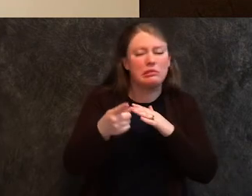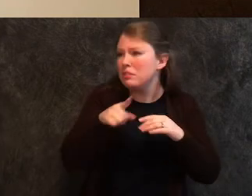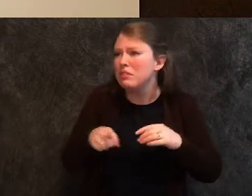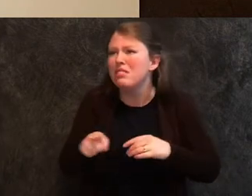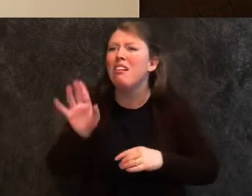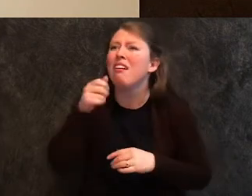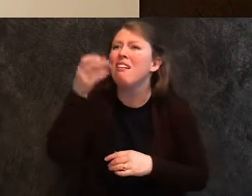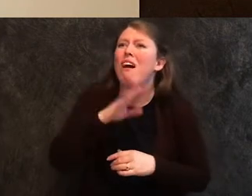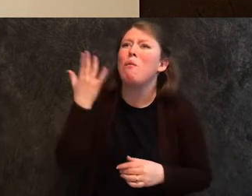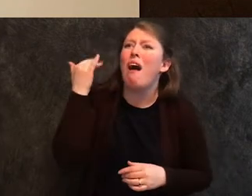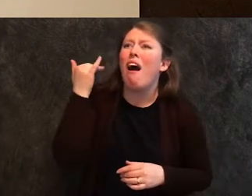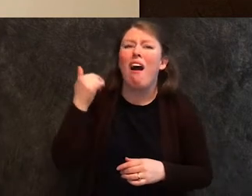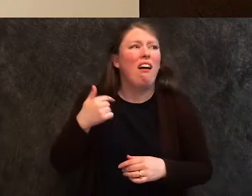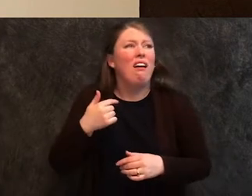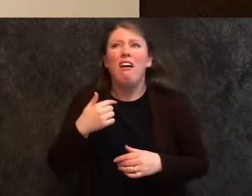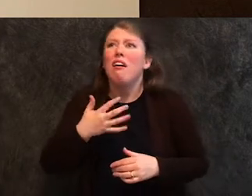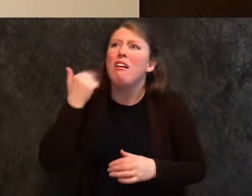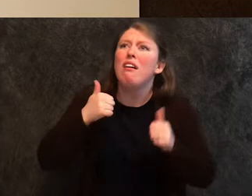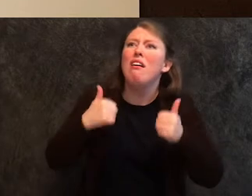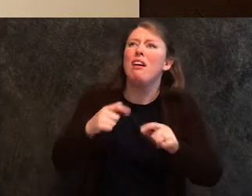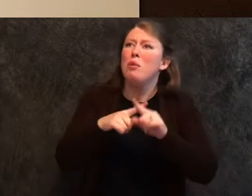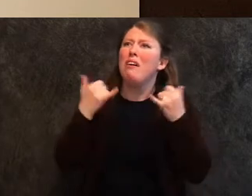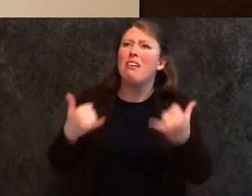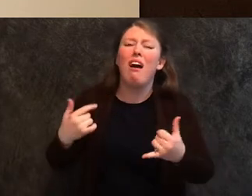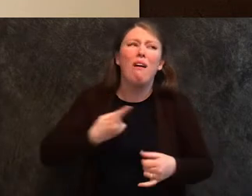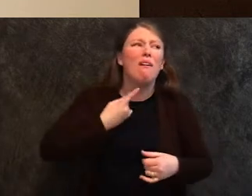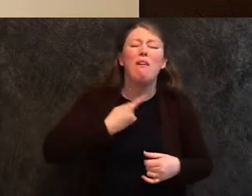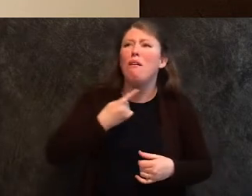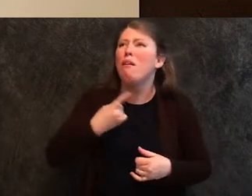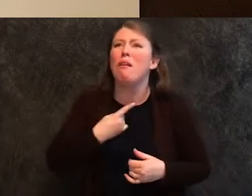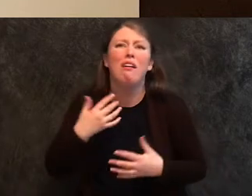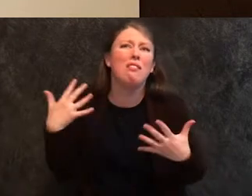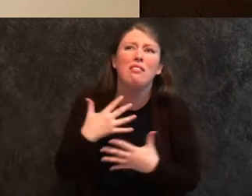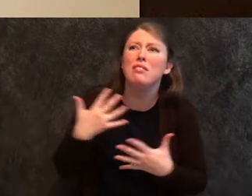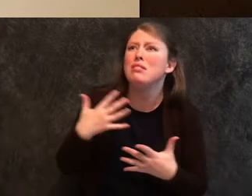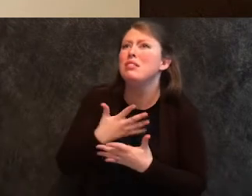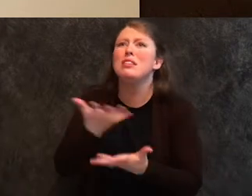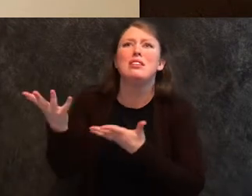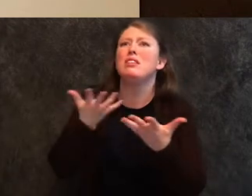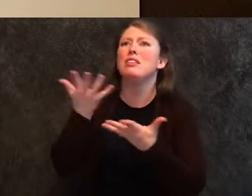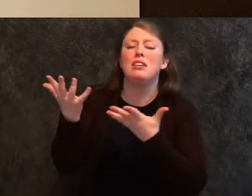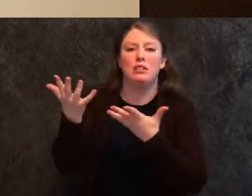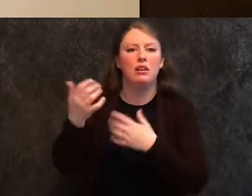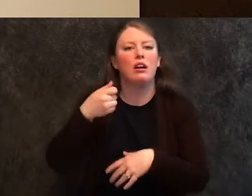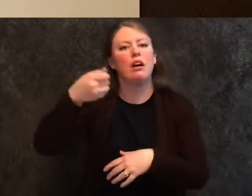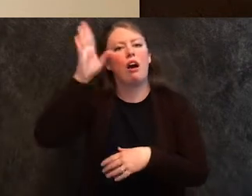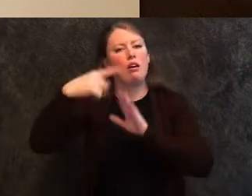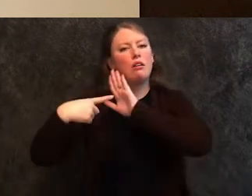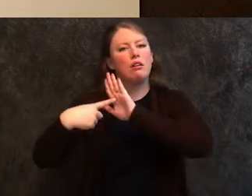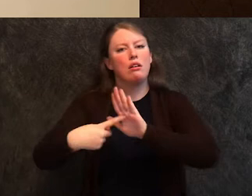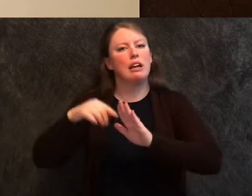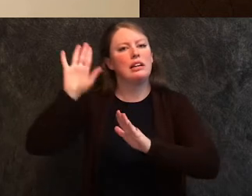passes by and he hears him in a small whisper. It's this reshaping. It's this vinculum moment in Elijah, and he goes back. And Elijah